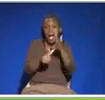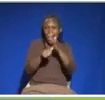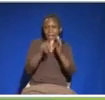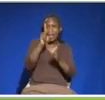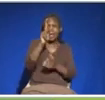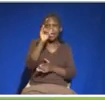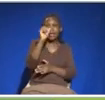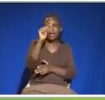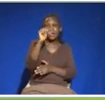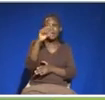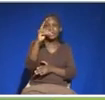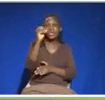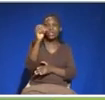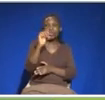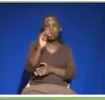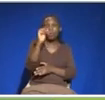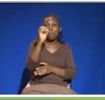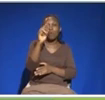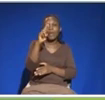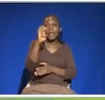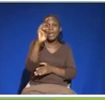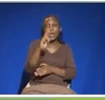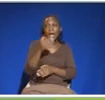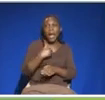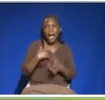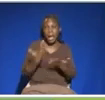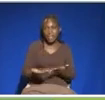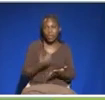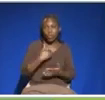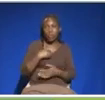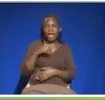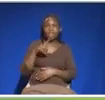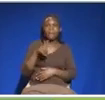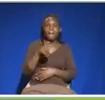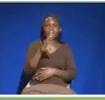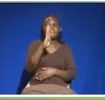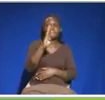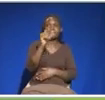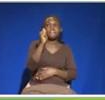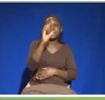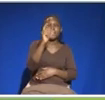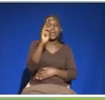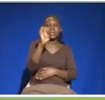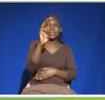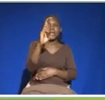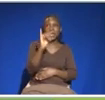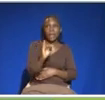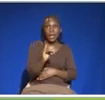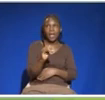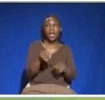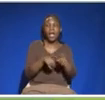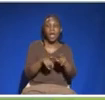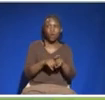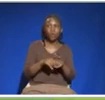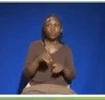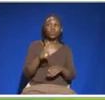Monera includes, one, bacteria, and number two, the blue